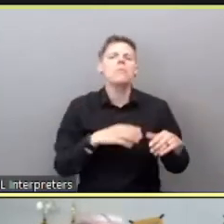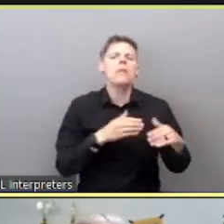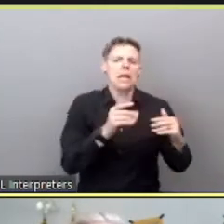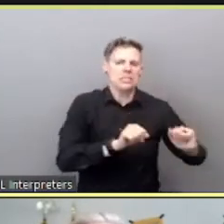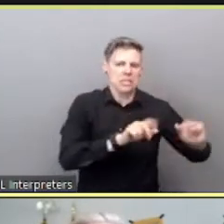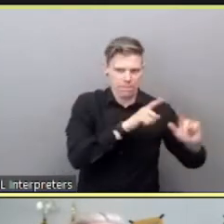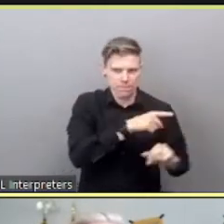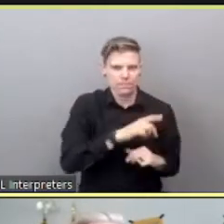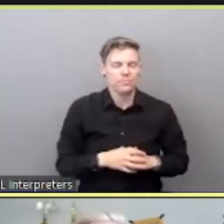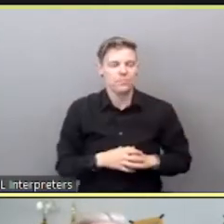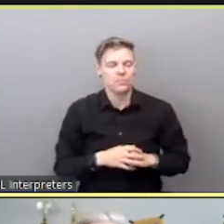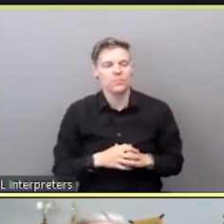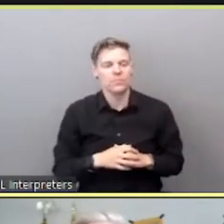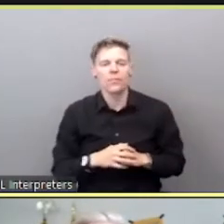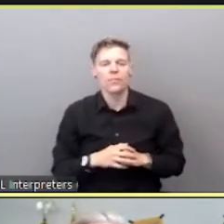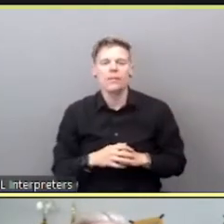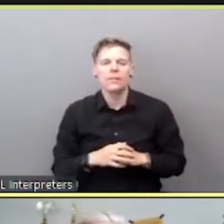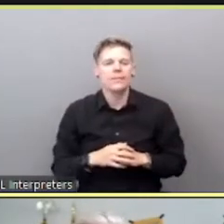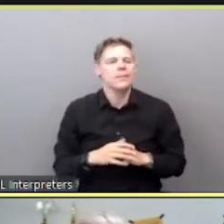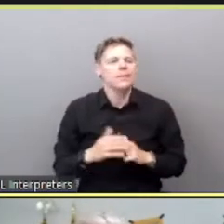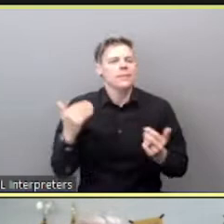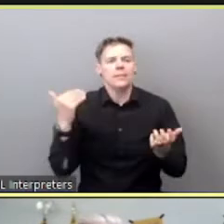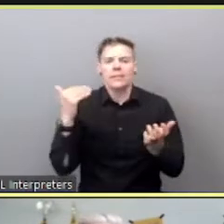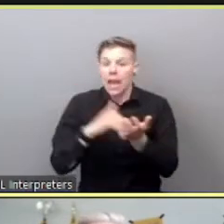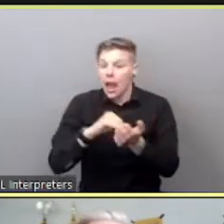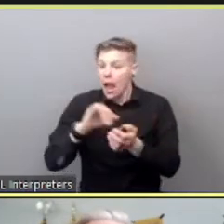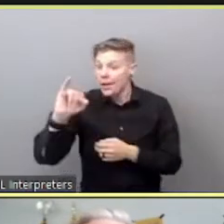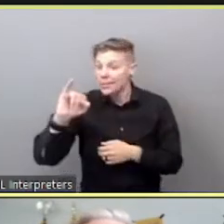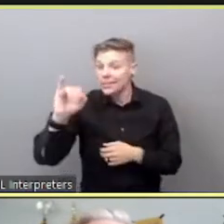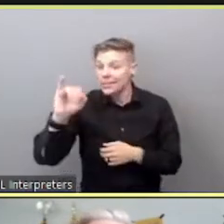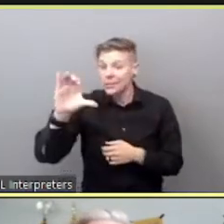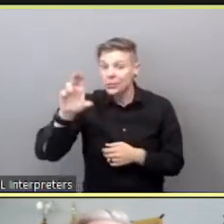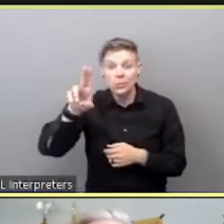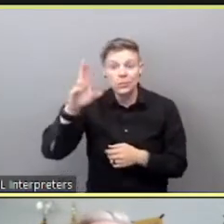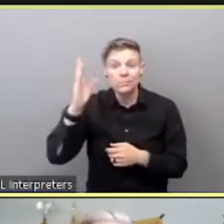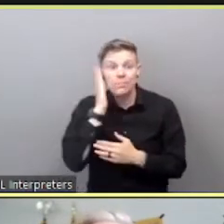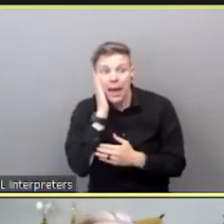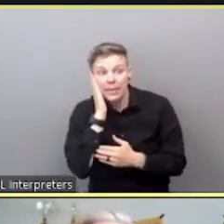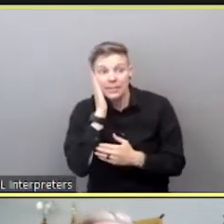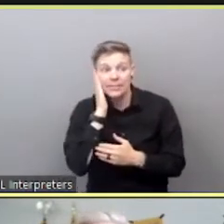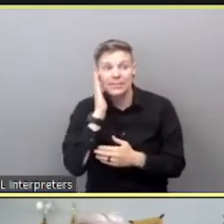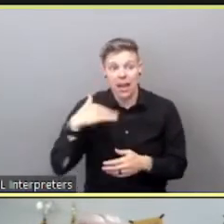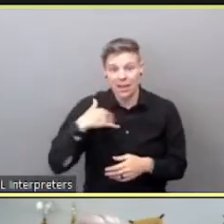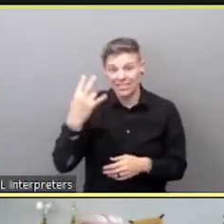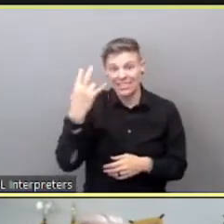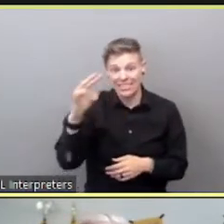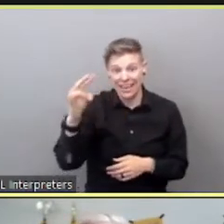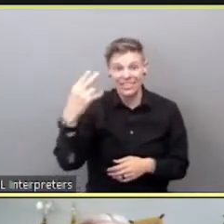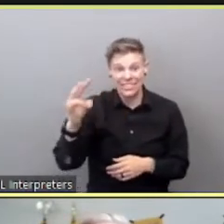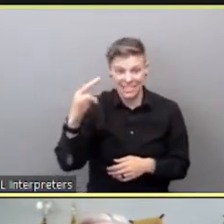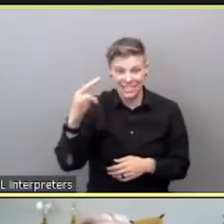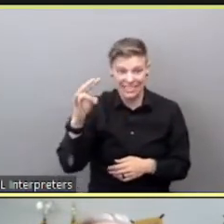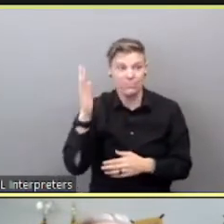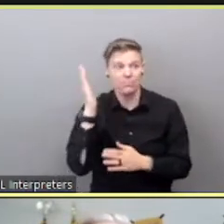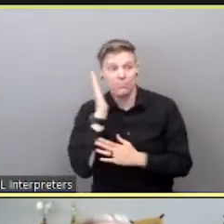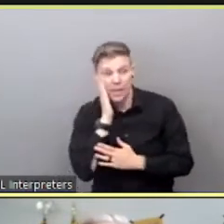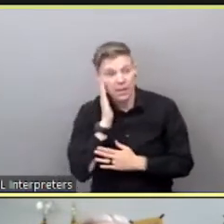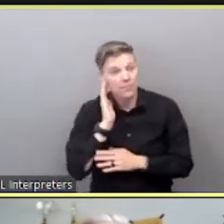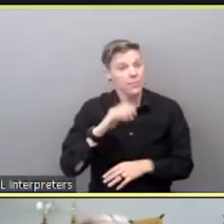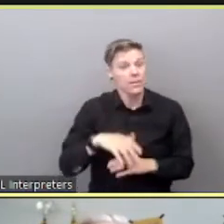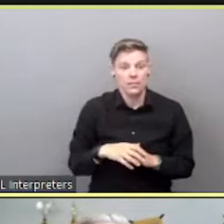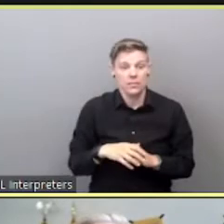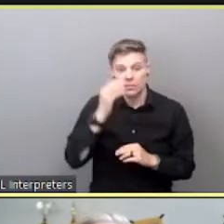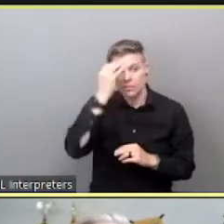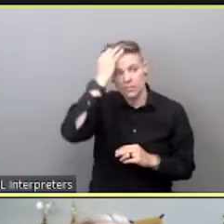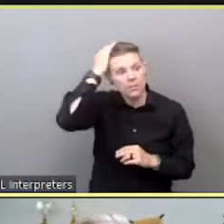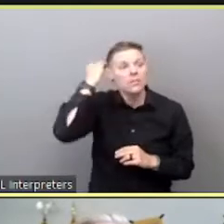Again, 17 available ICU beds in the whole state. Those fill up every day. And so by the end of the day, we usually